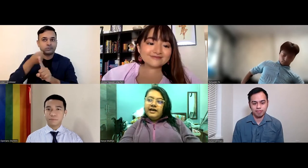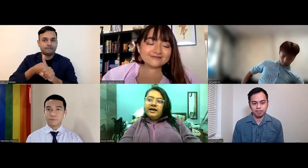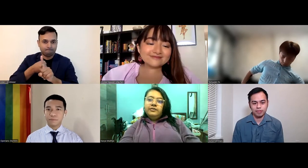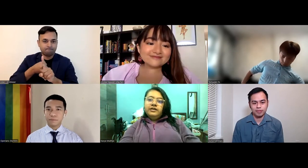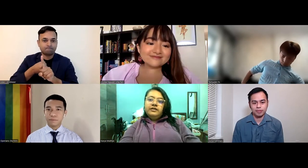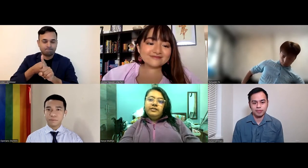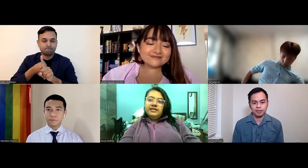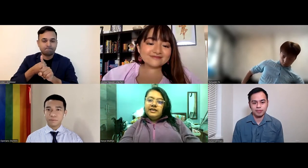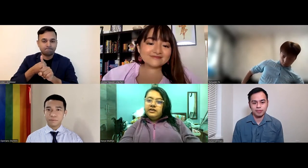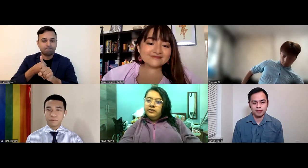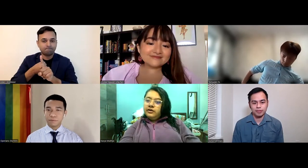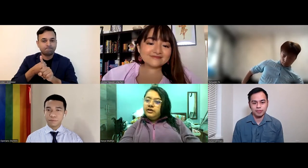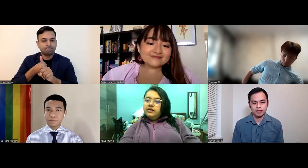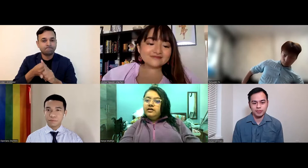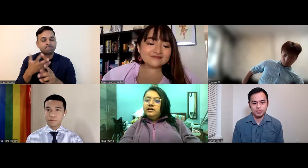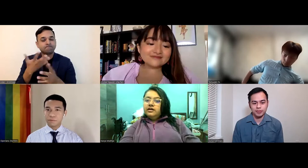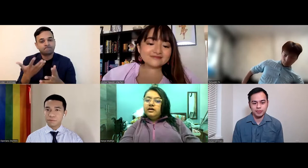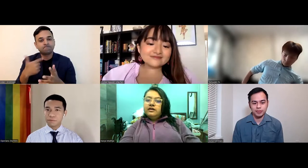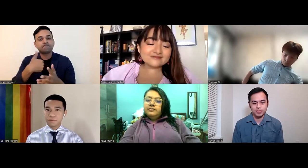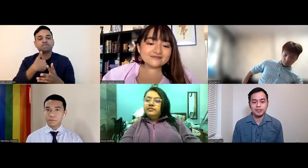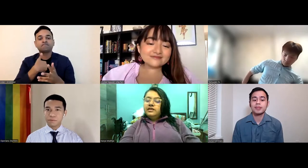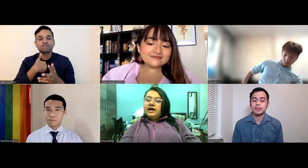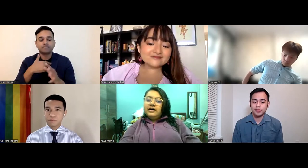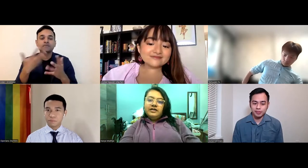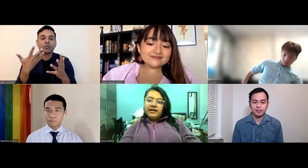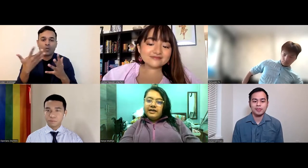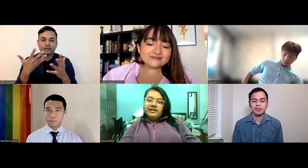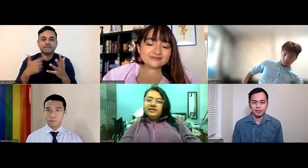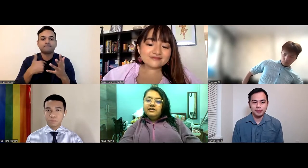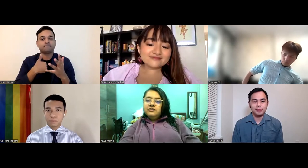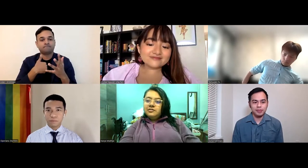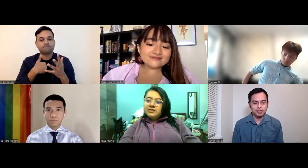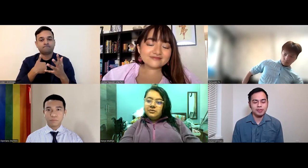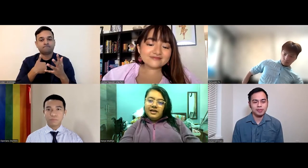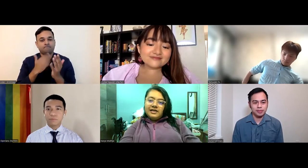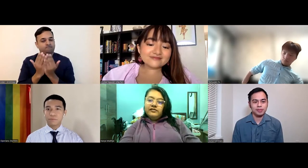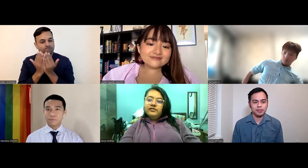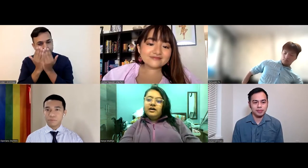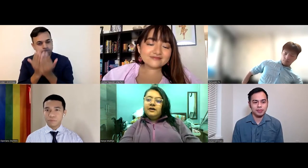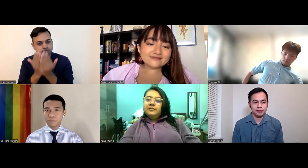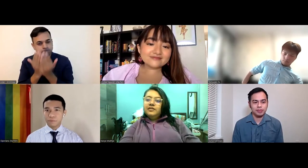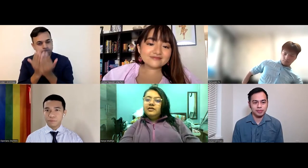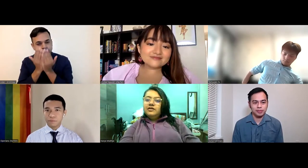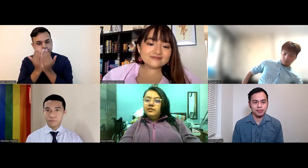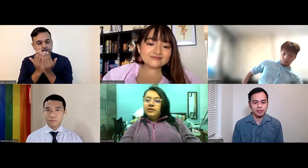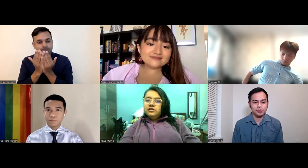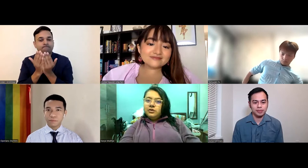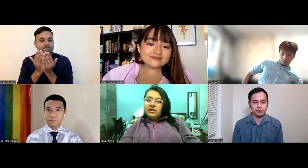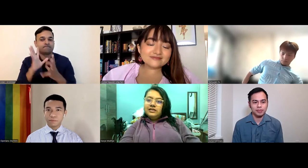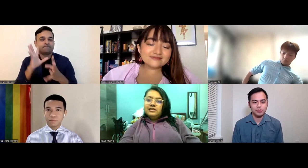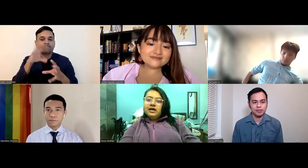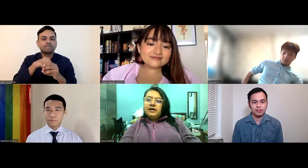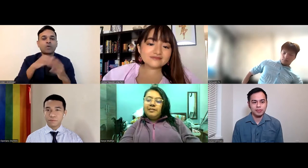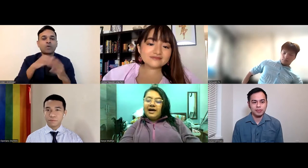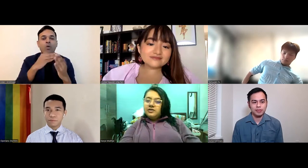today I will be taking you all down a ride through my school life, which